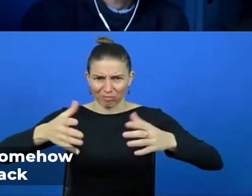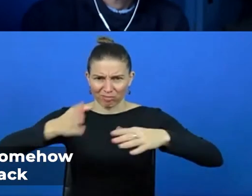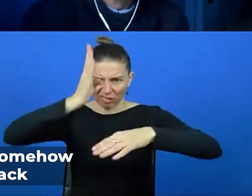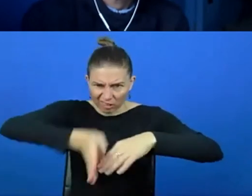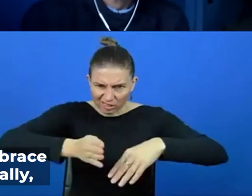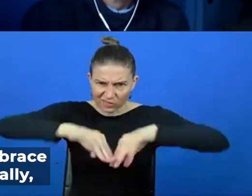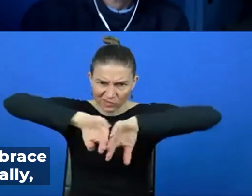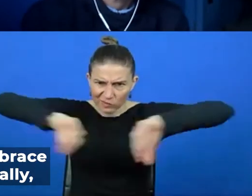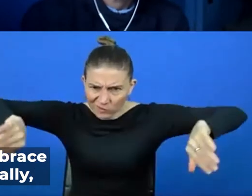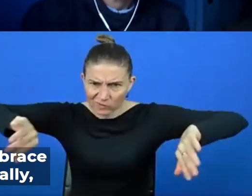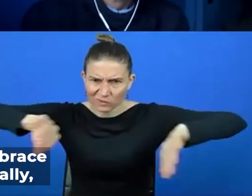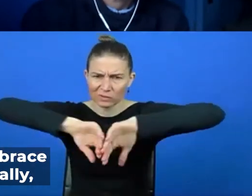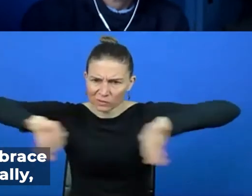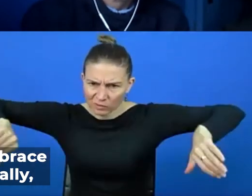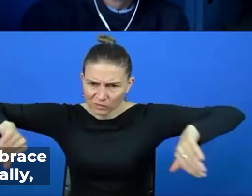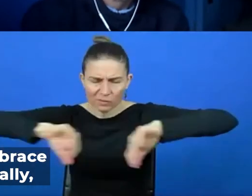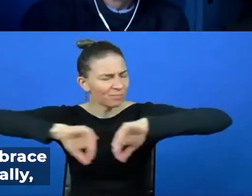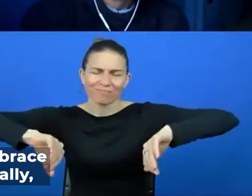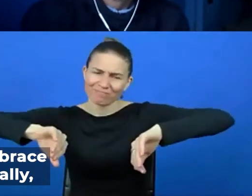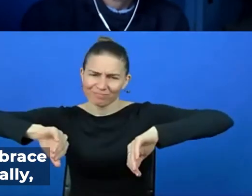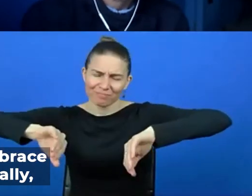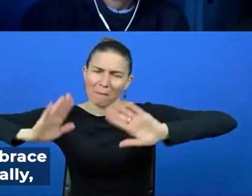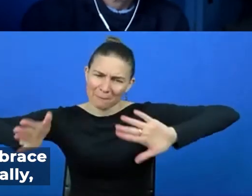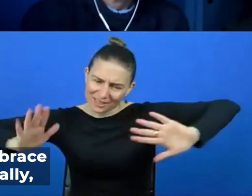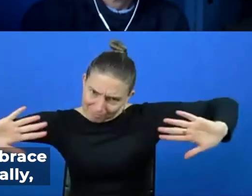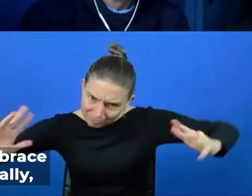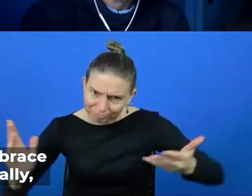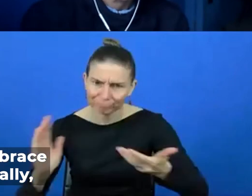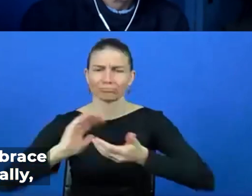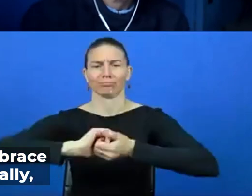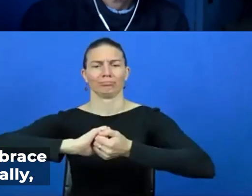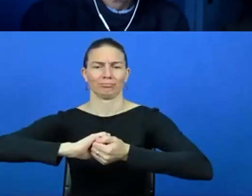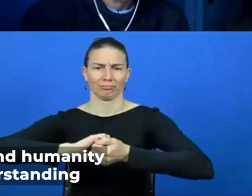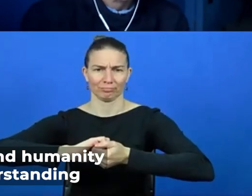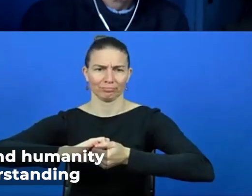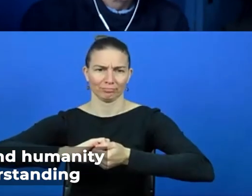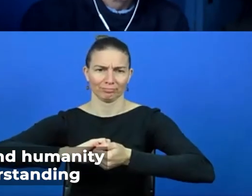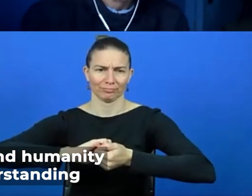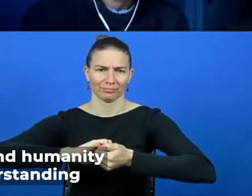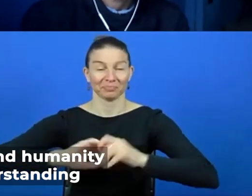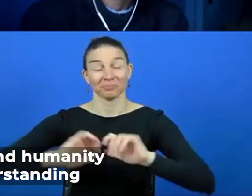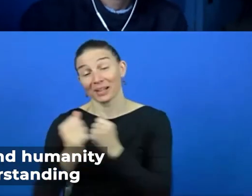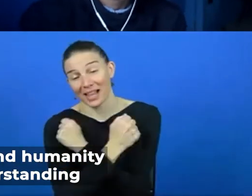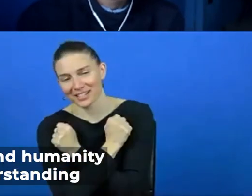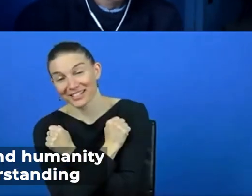find our way back together and embrace each other, literally and in other ways,